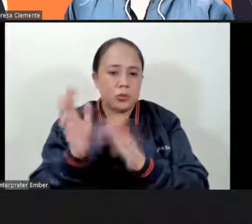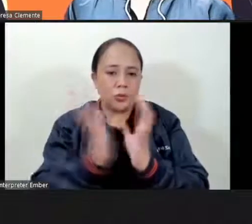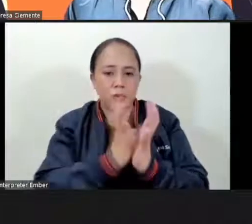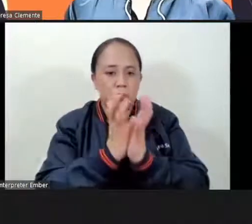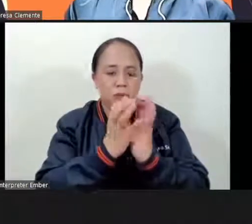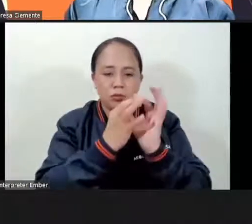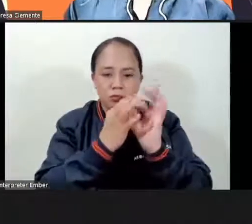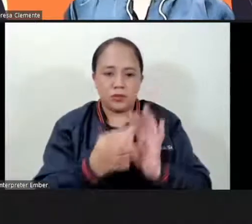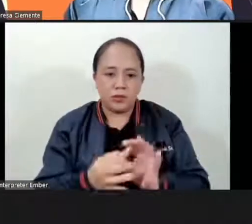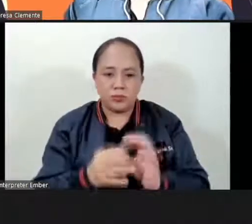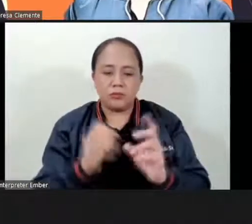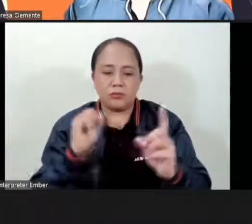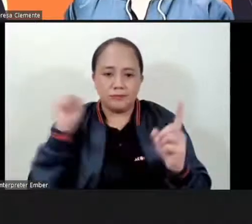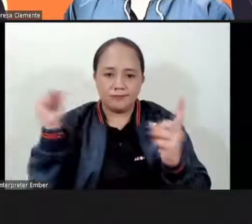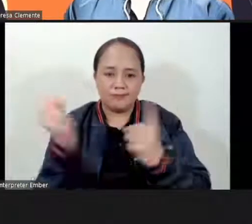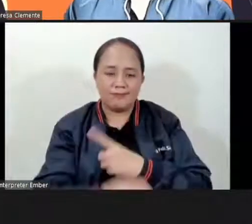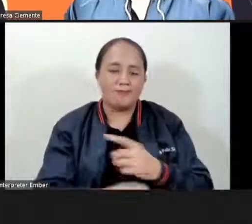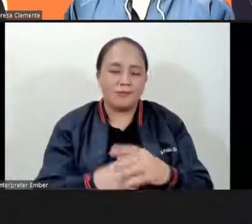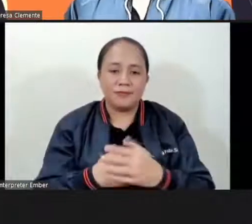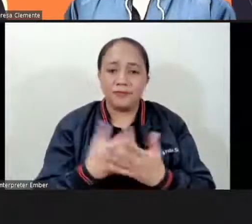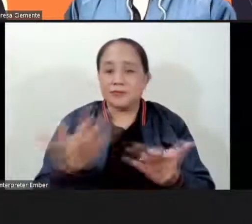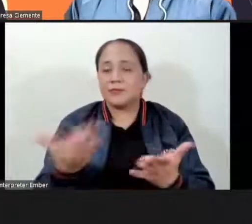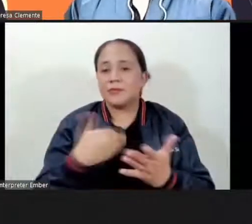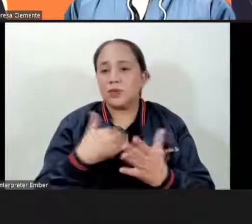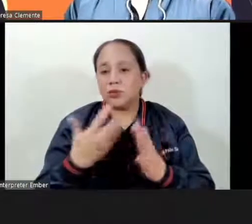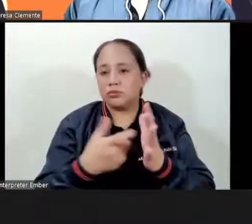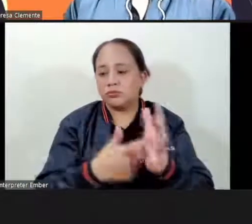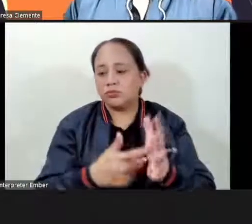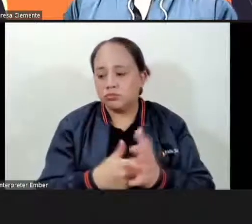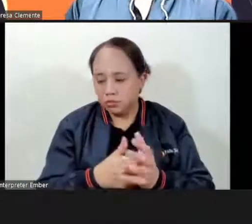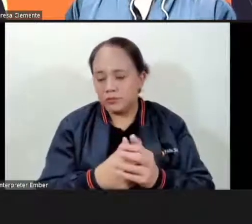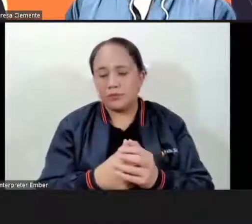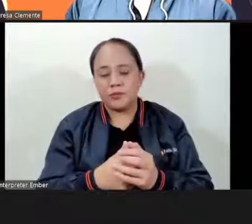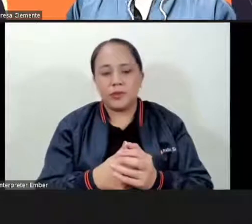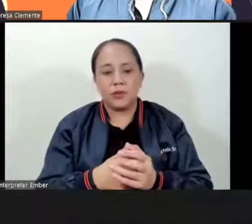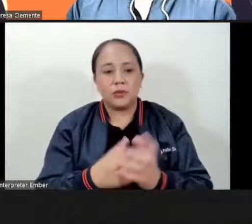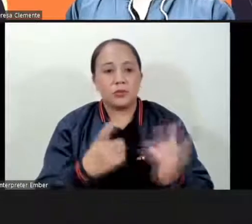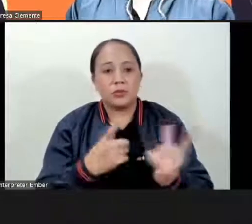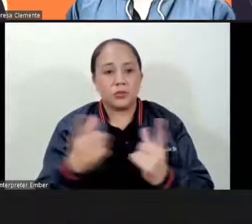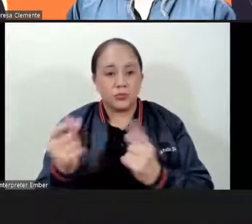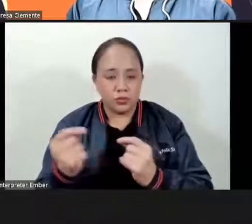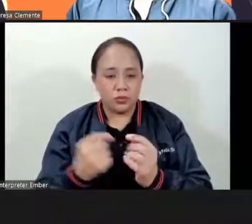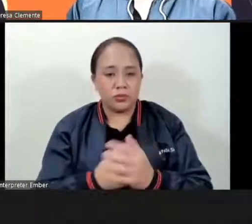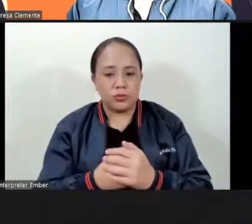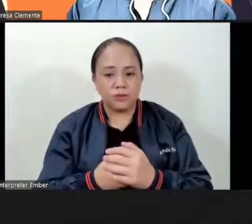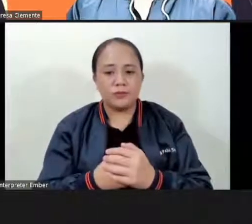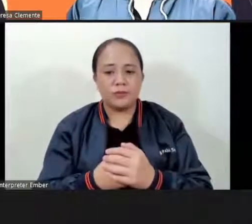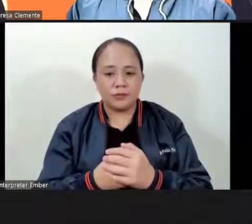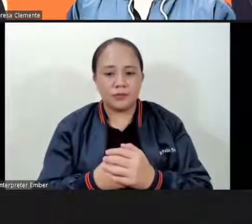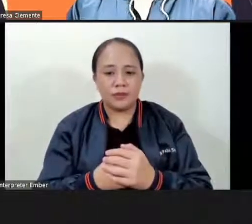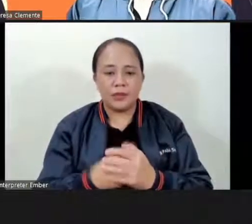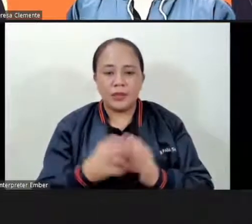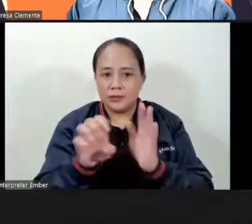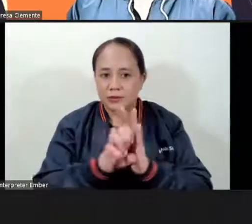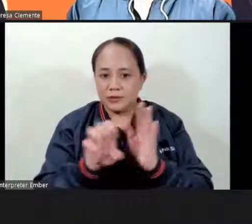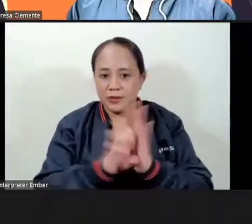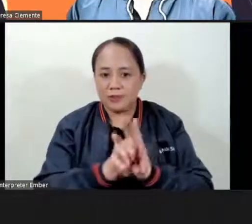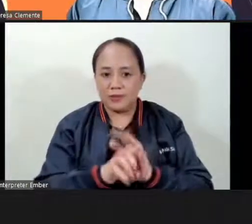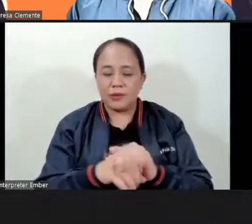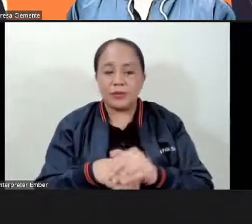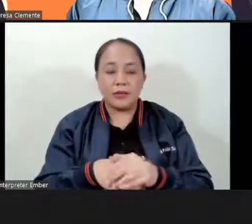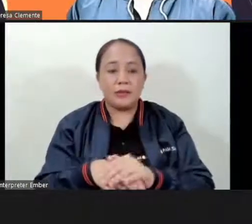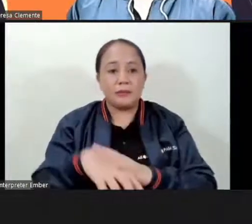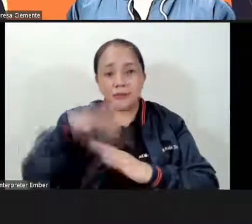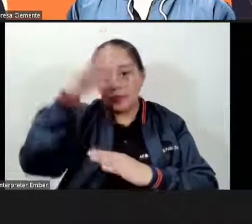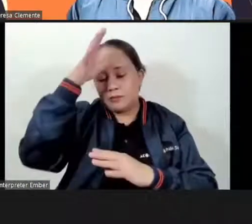community-based setting. Doon nila nire-request, no, na gawin yung like for example the parenting